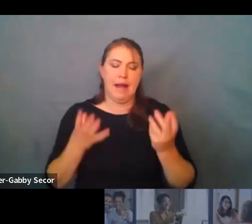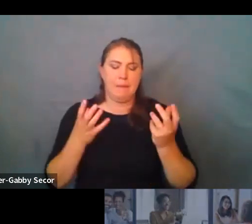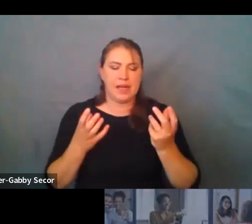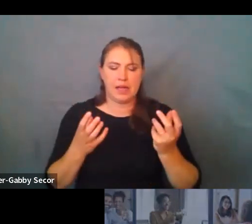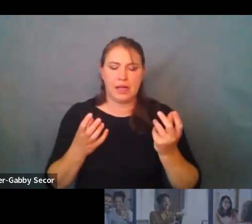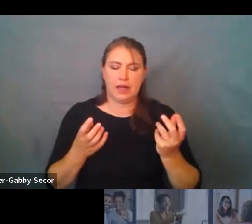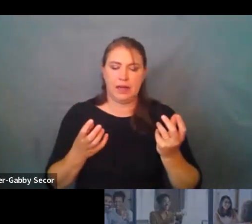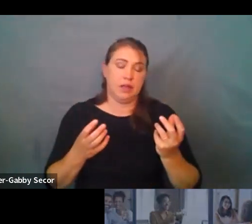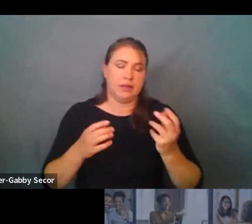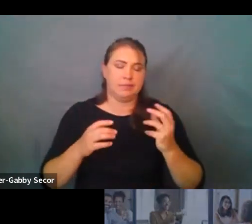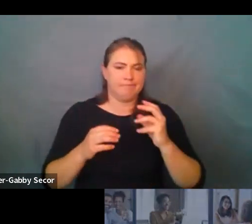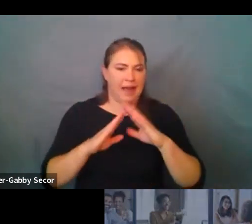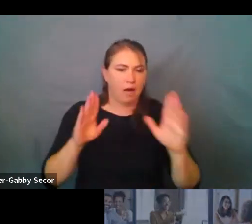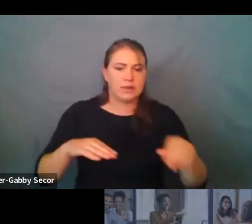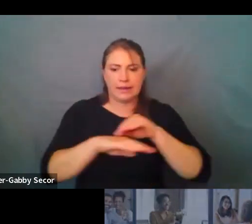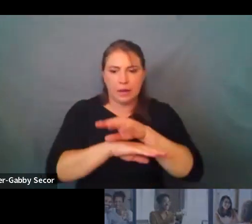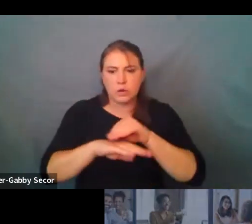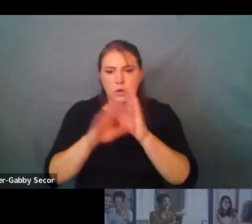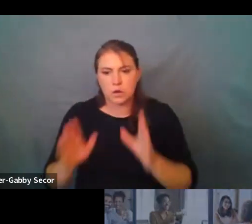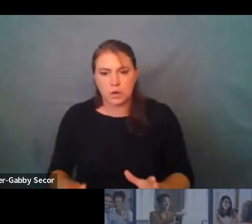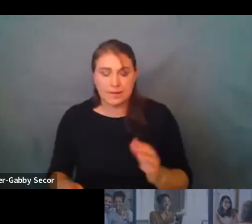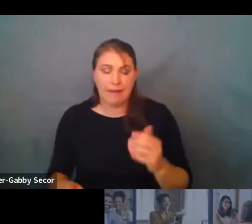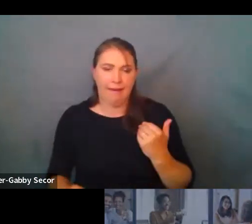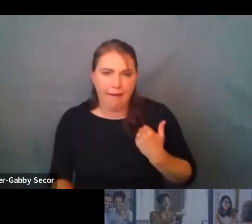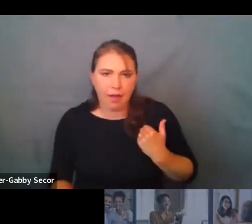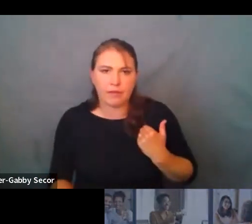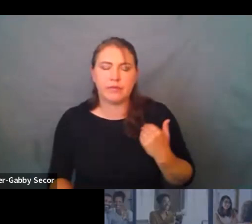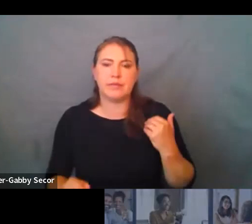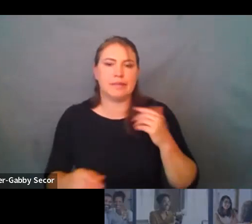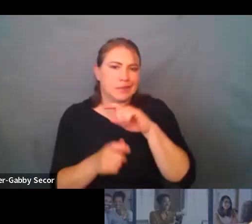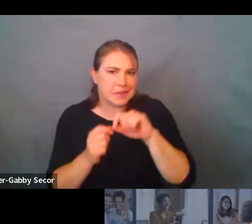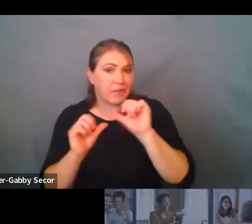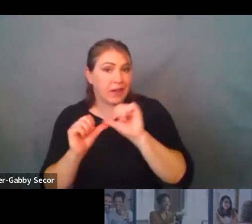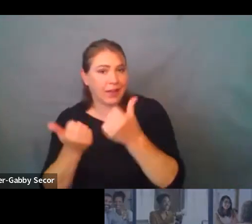going to structure their networks or their agencies.